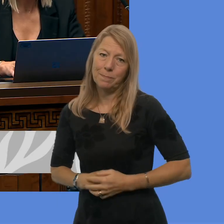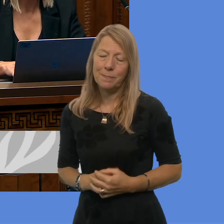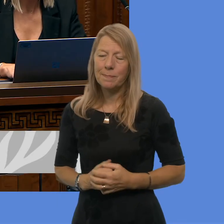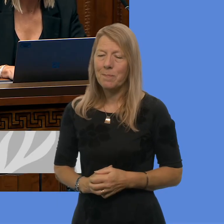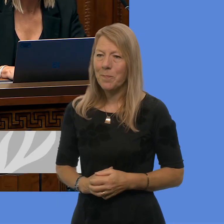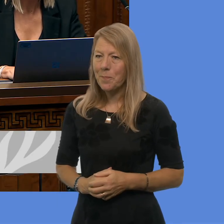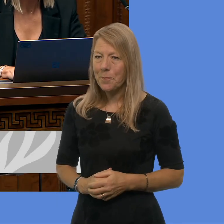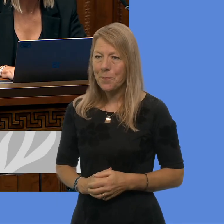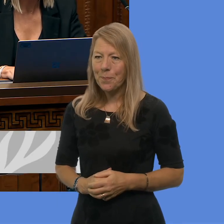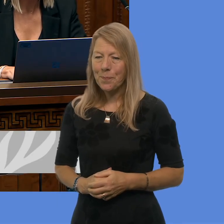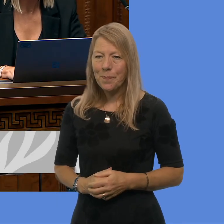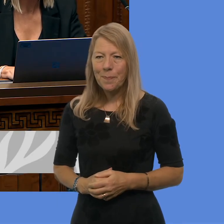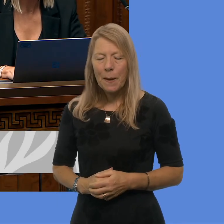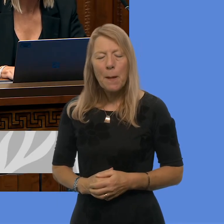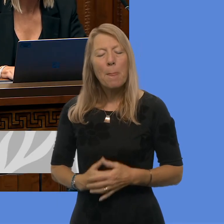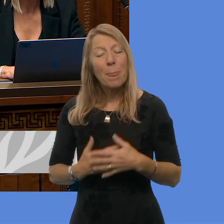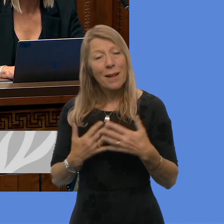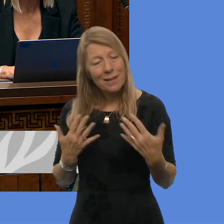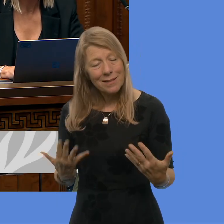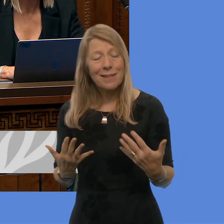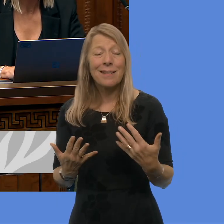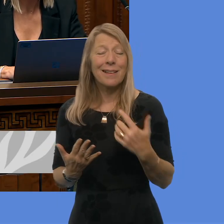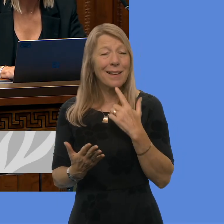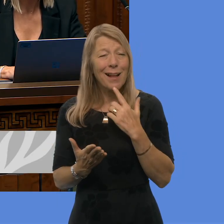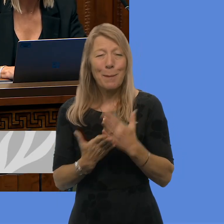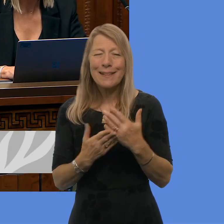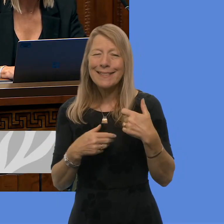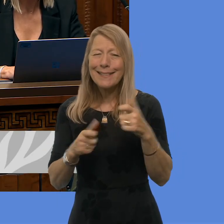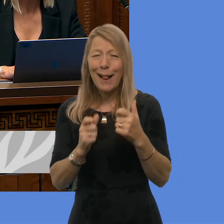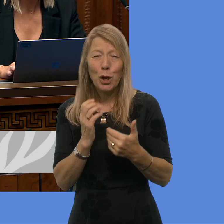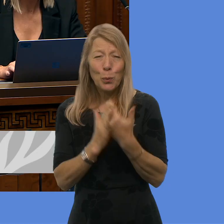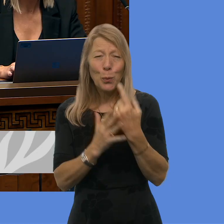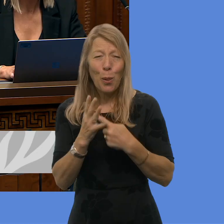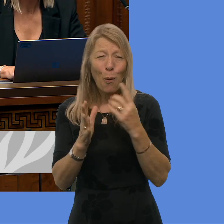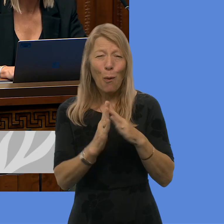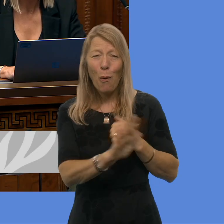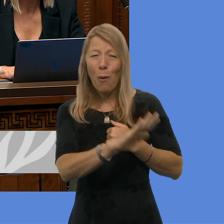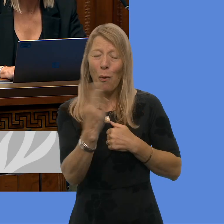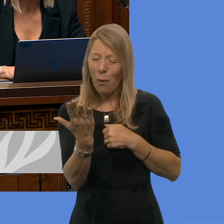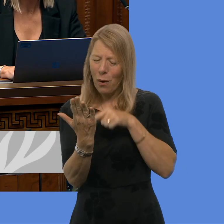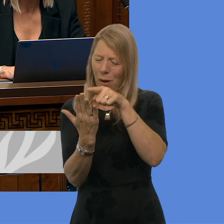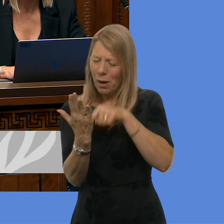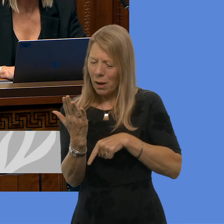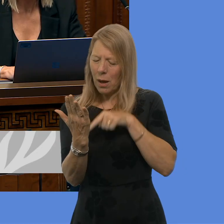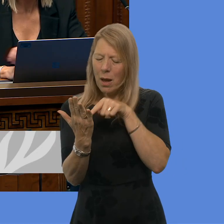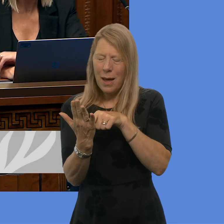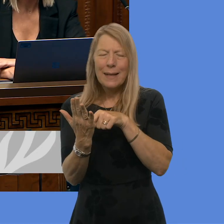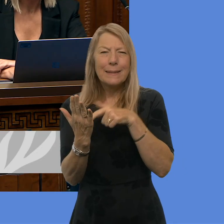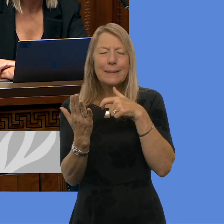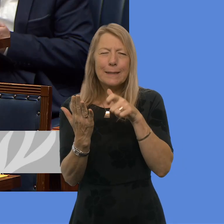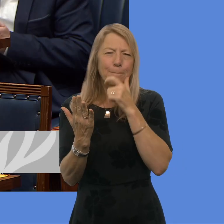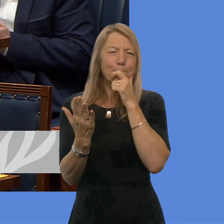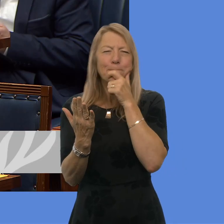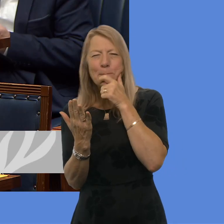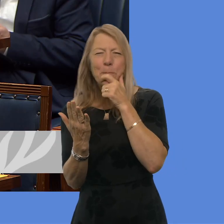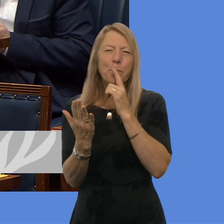as I did acknowledge, I think that we're all trying to work out exactly what this means legislatively. If the framework translated into legislation could look completely